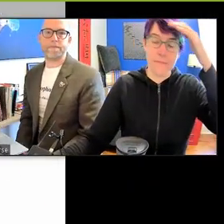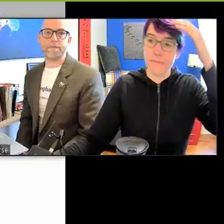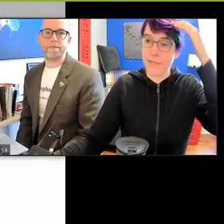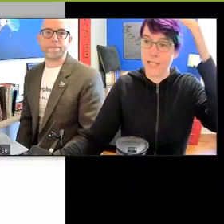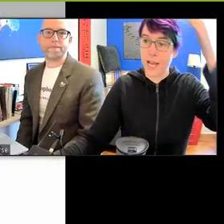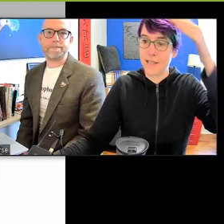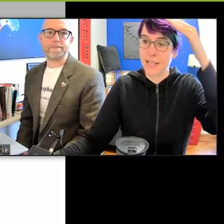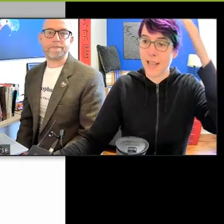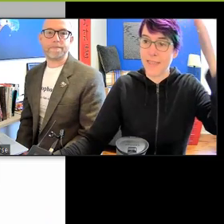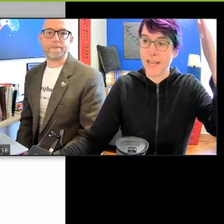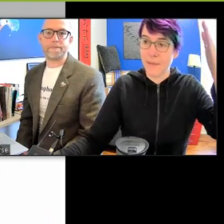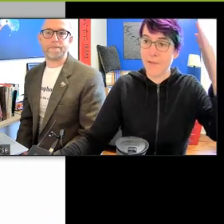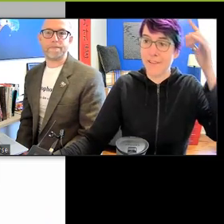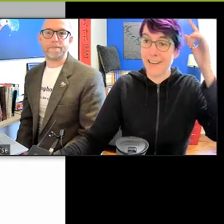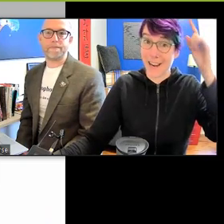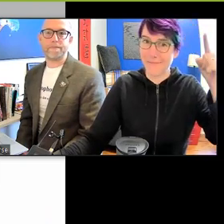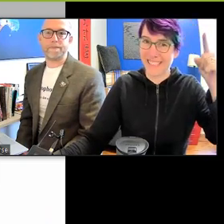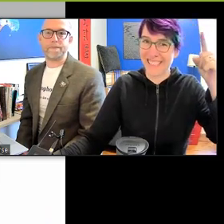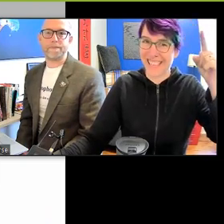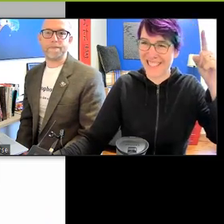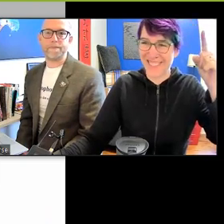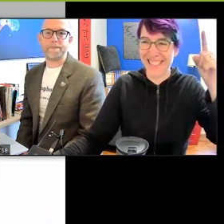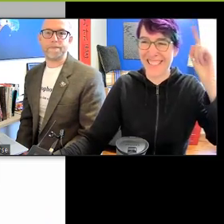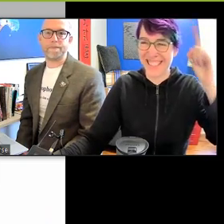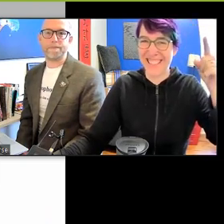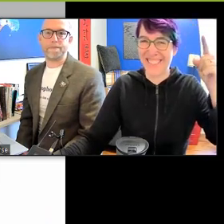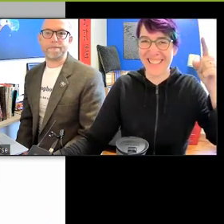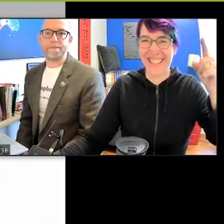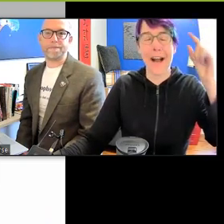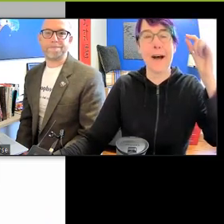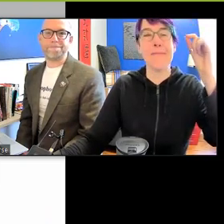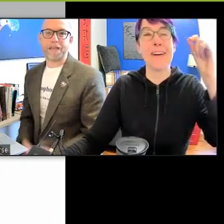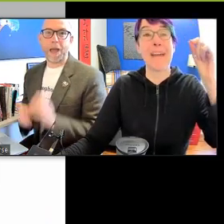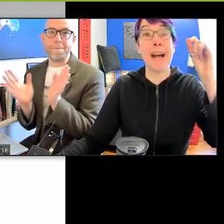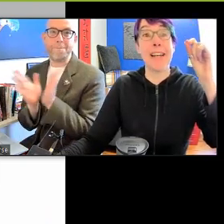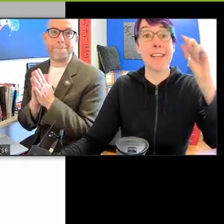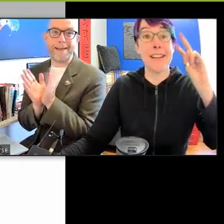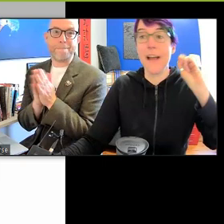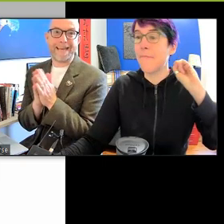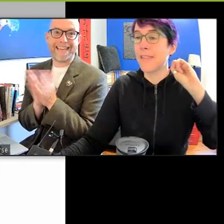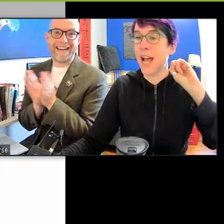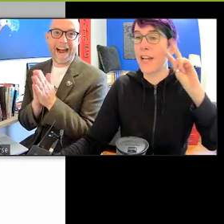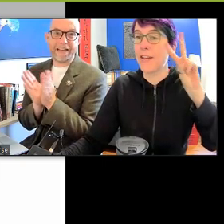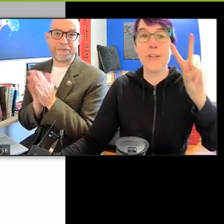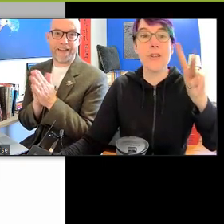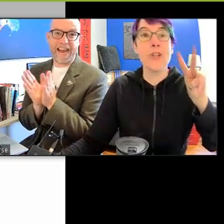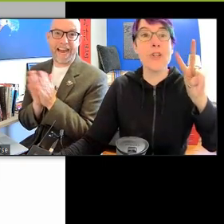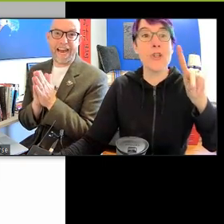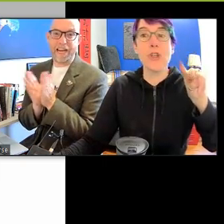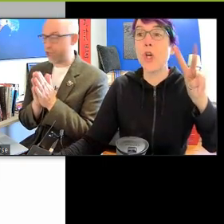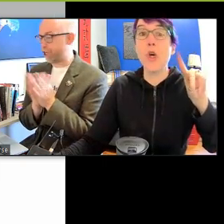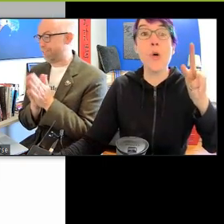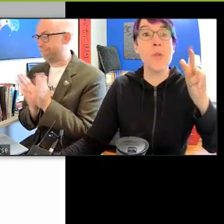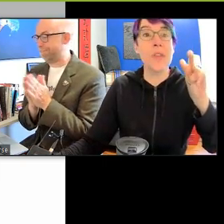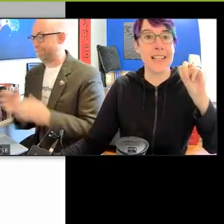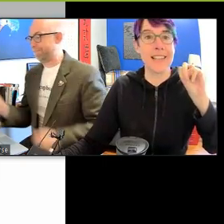to discuss and think about. I hope you're going to like this one. This is going to be good. Okay, but... Mammoth and ice